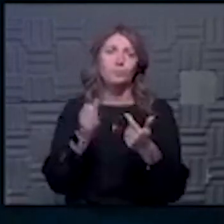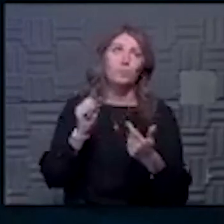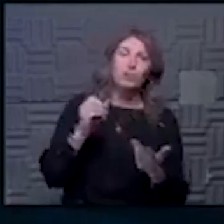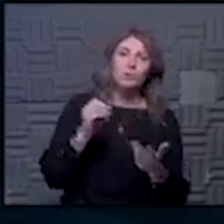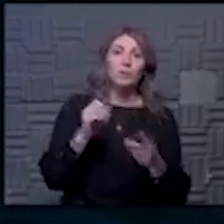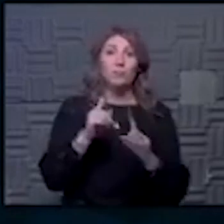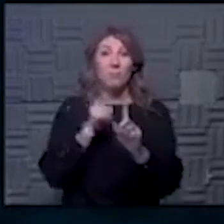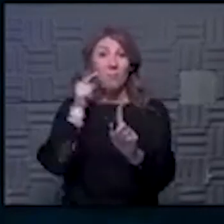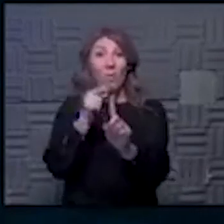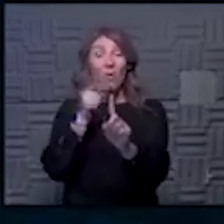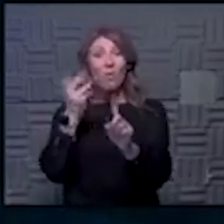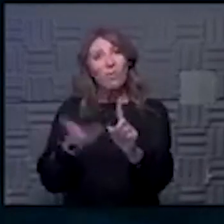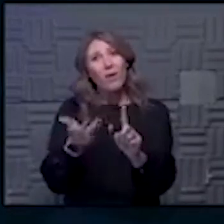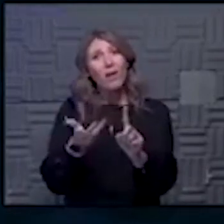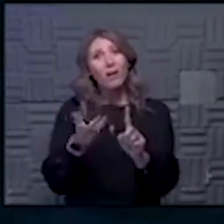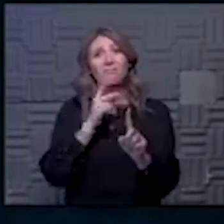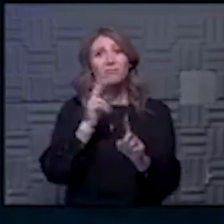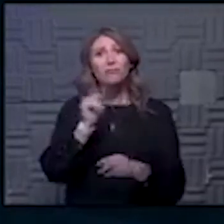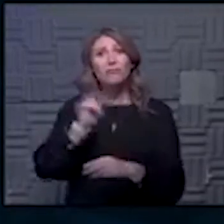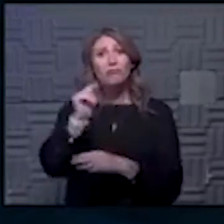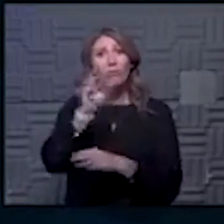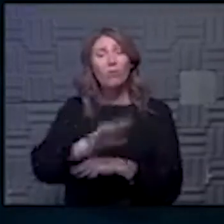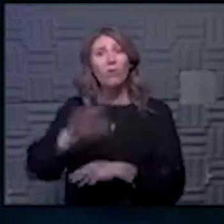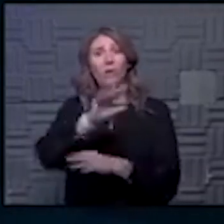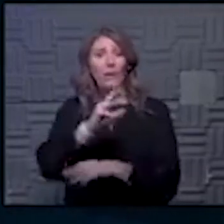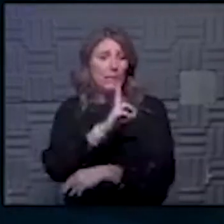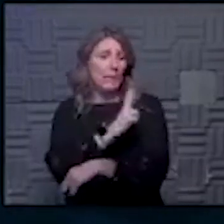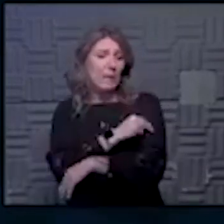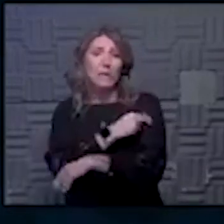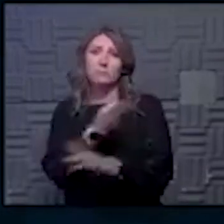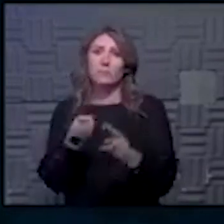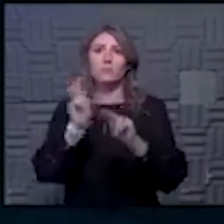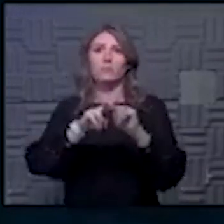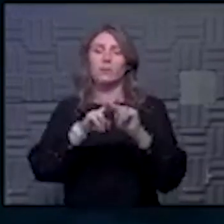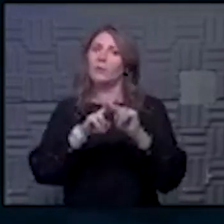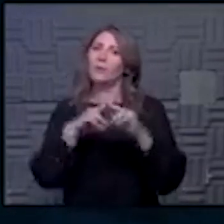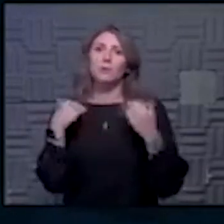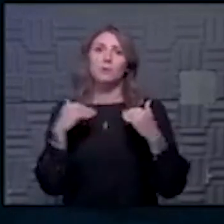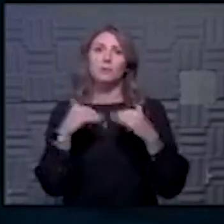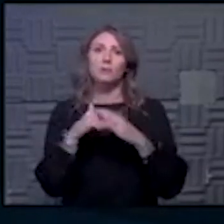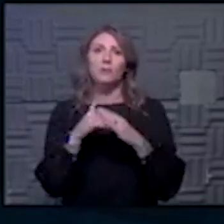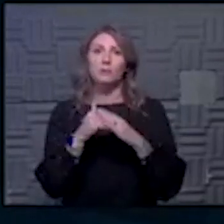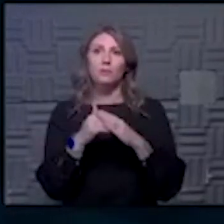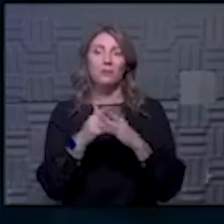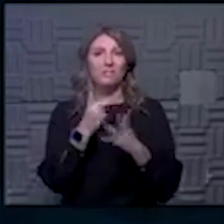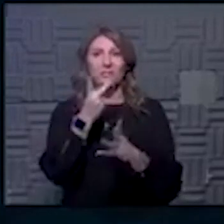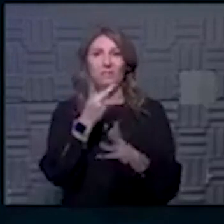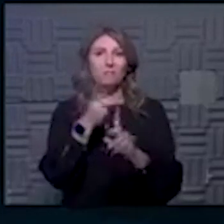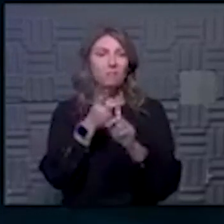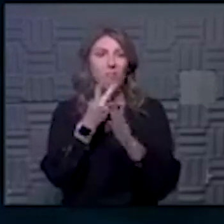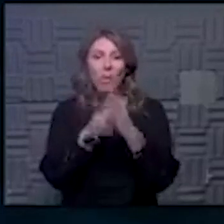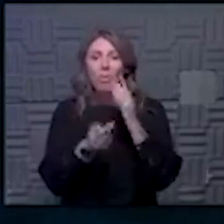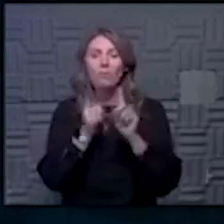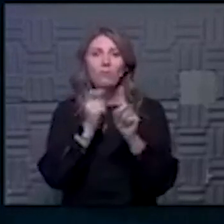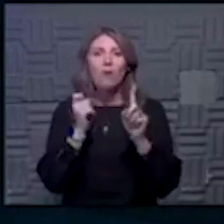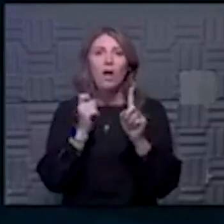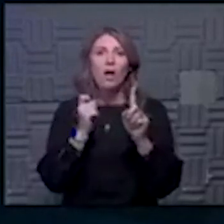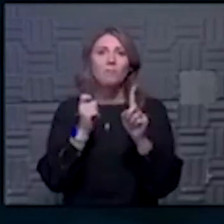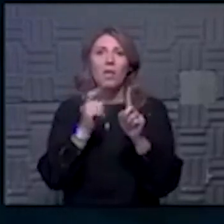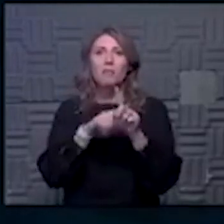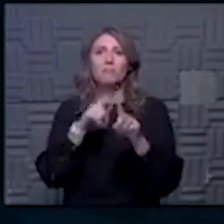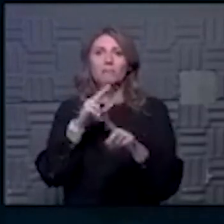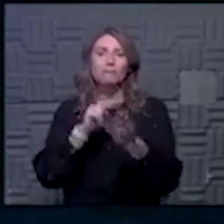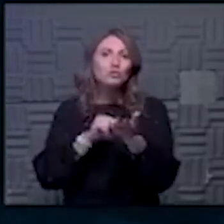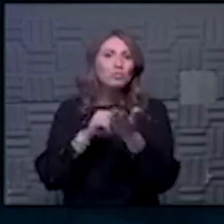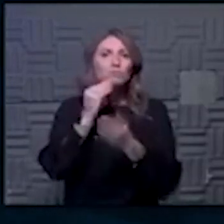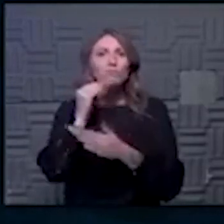bottom line is, I think in the Northland, the hospitalizations are increasing, and it's coming both from long-term care in the community and